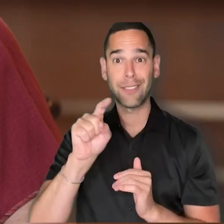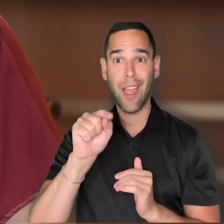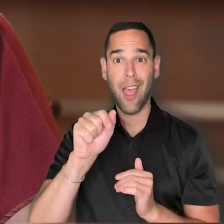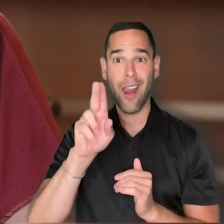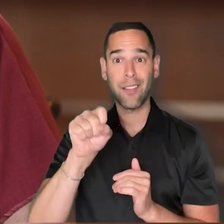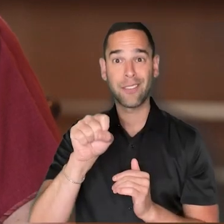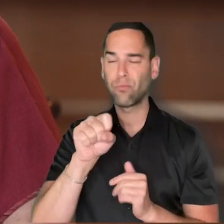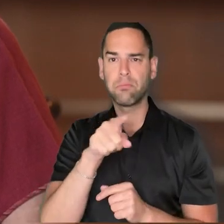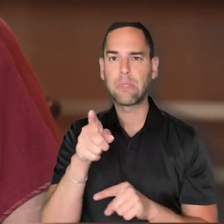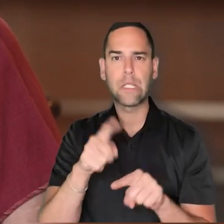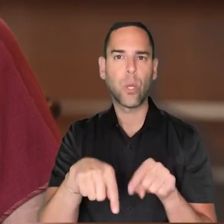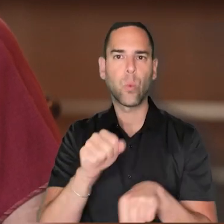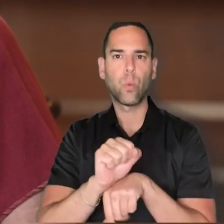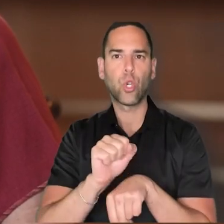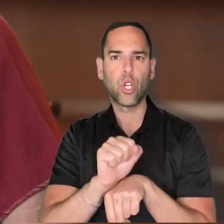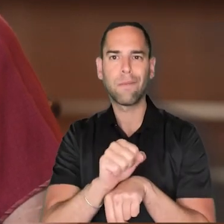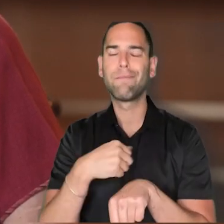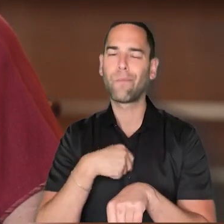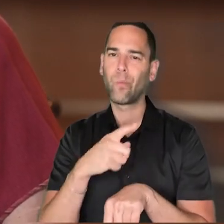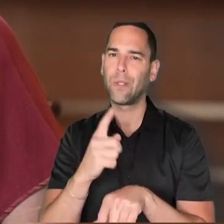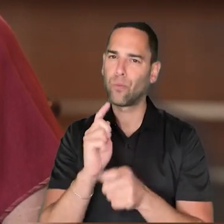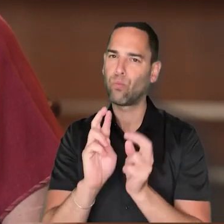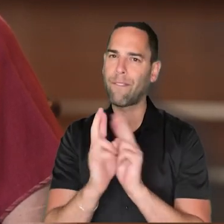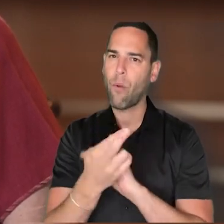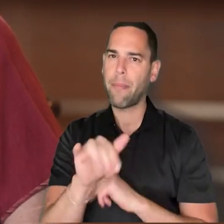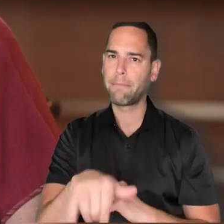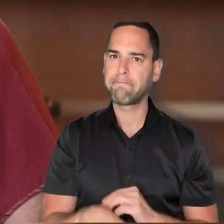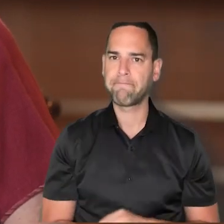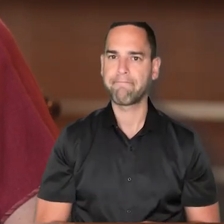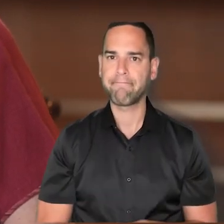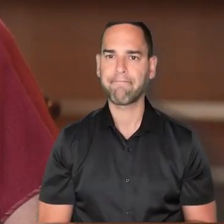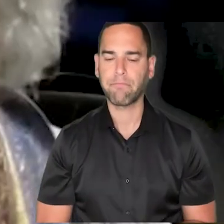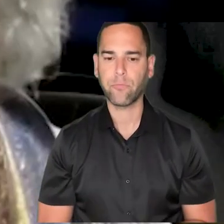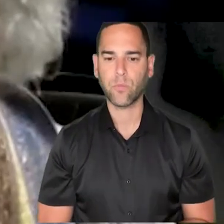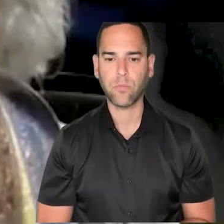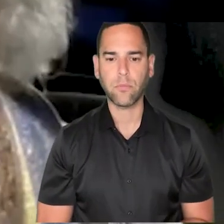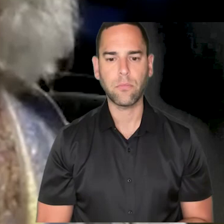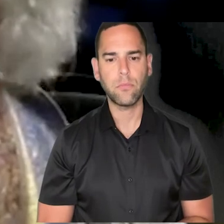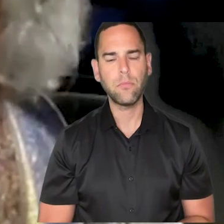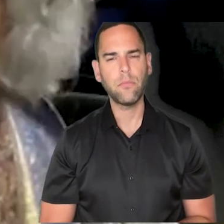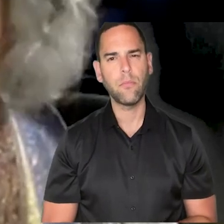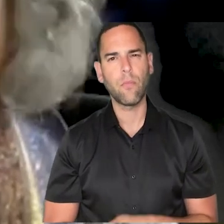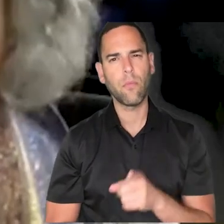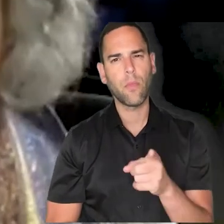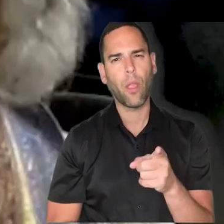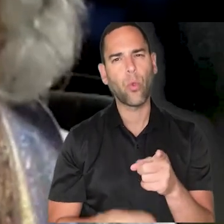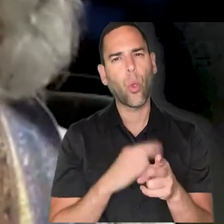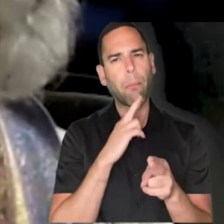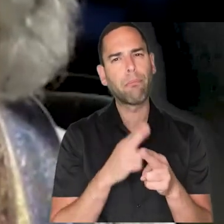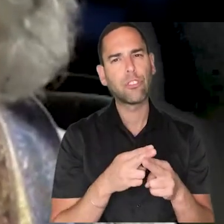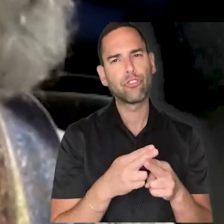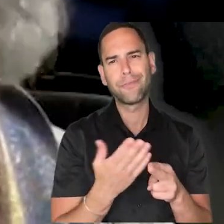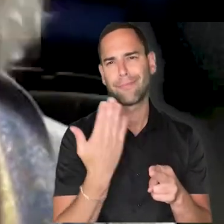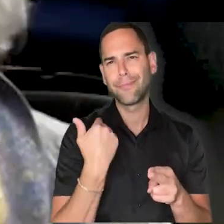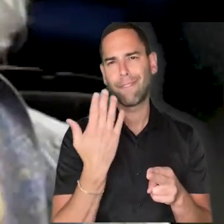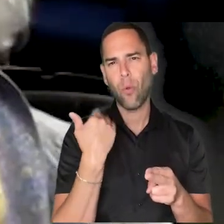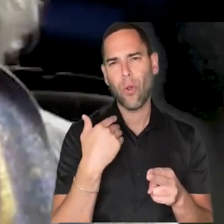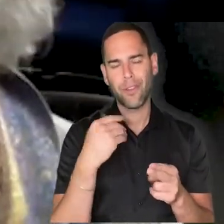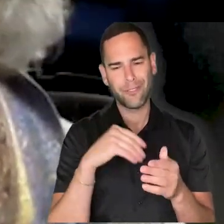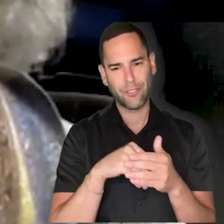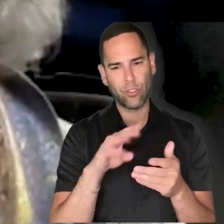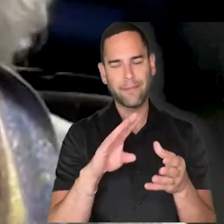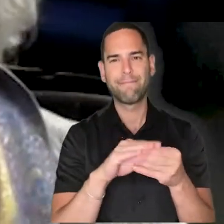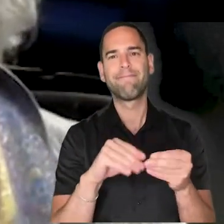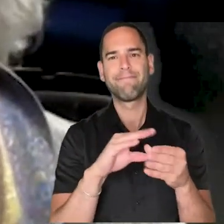that is a very critical issue that also has to be worked on. You mentioned about 10 minutes